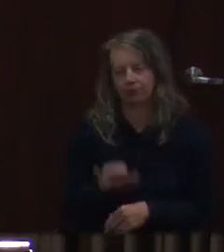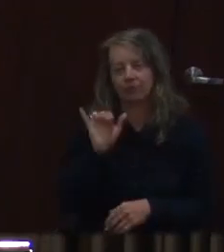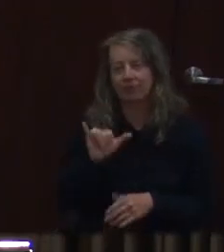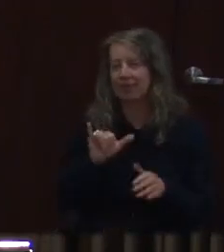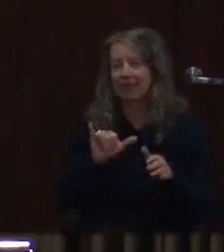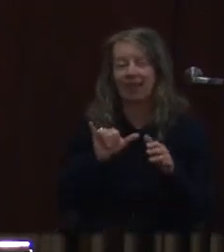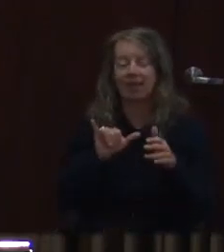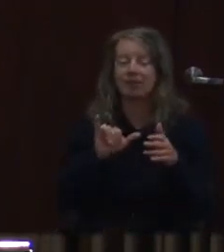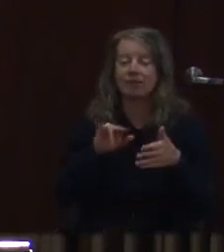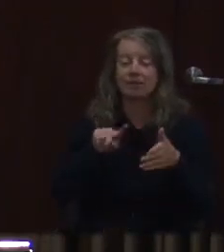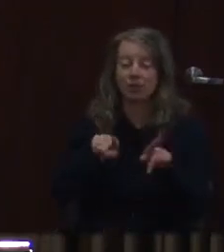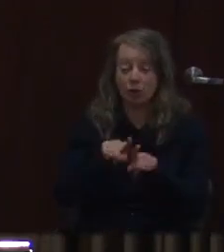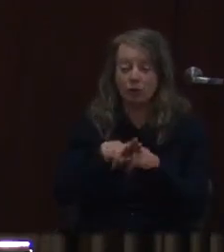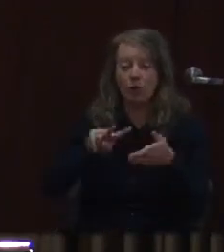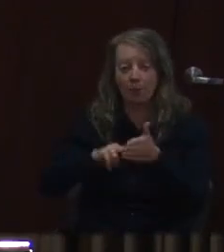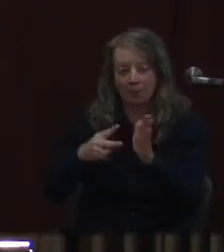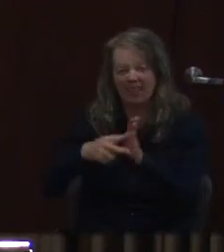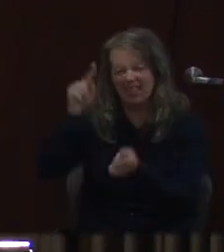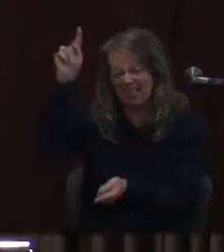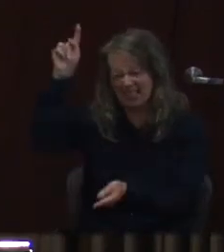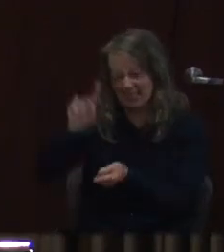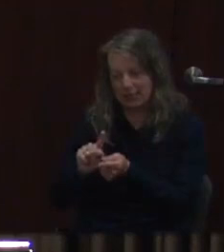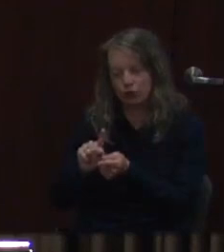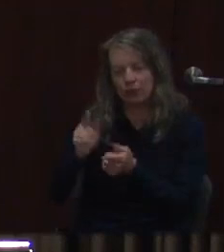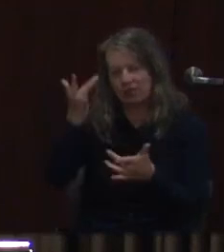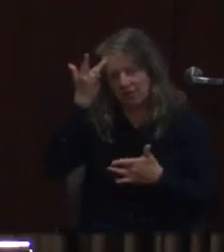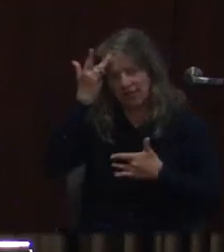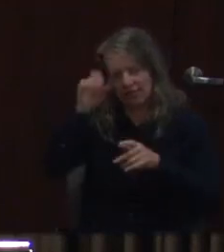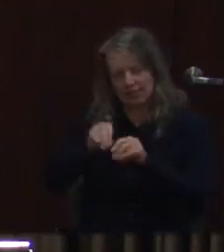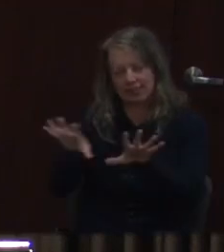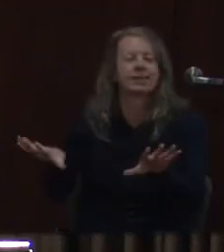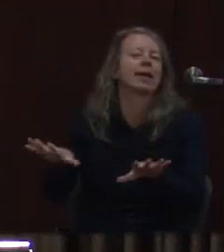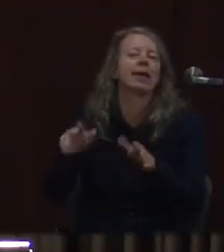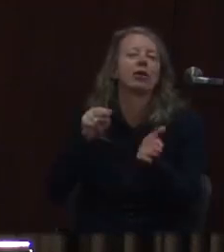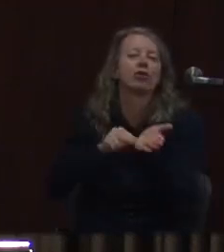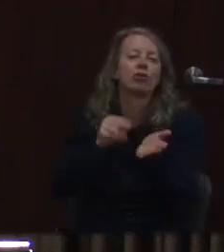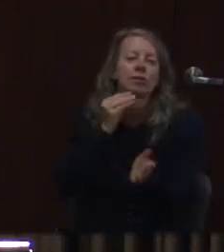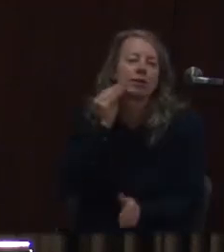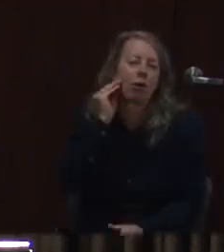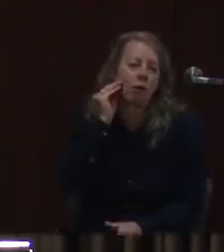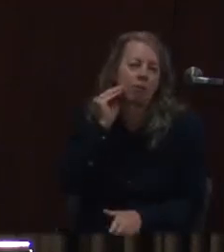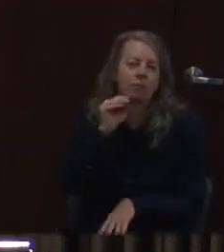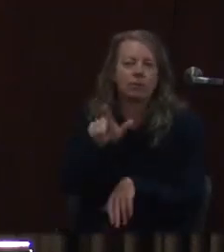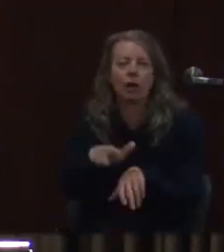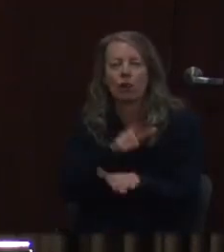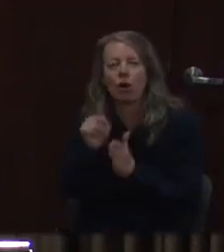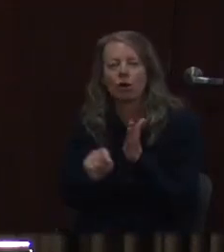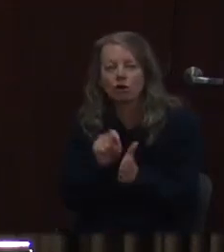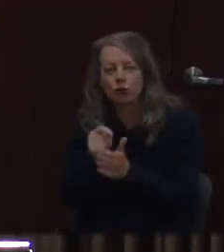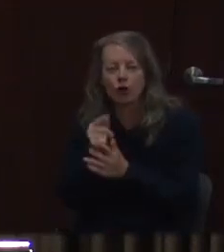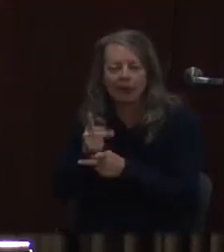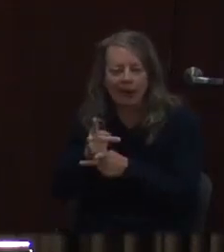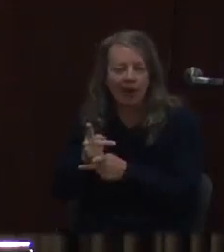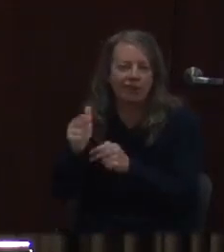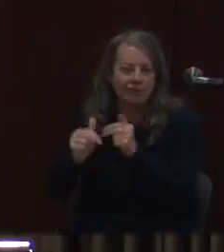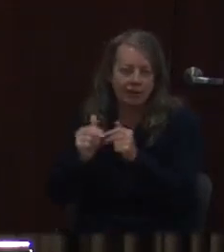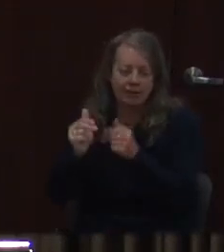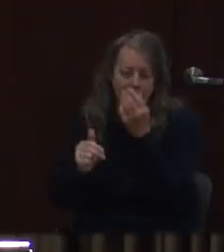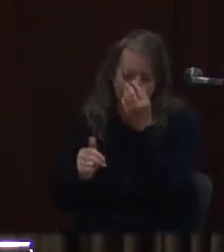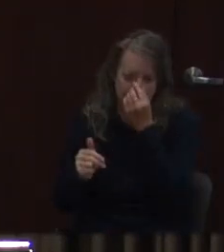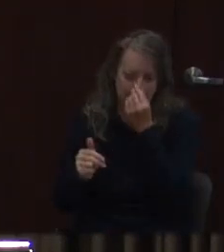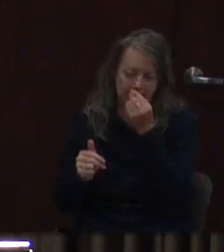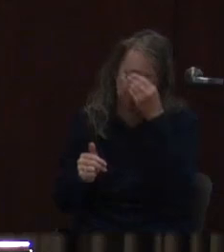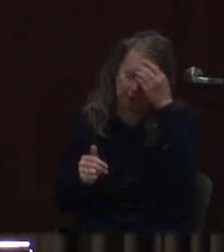decrease in outbreaks that we were seeing in long-term care facilities as well. And so that population in particular is a